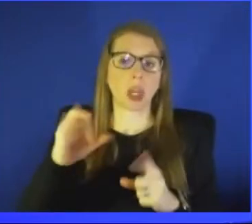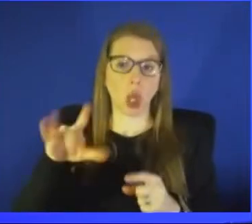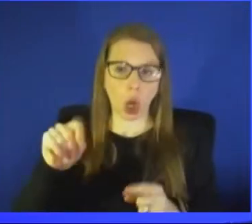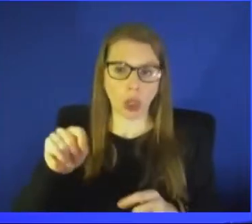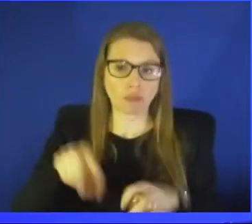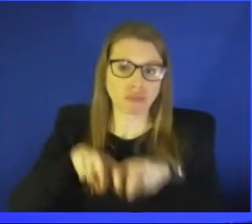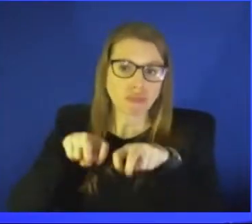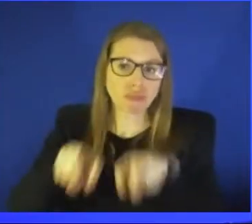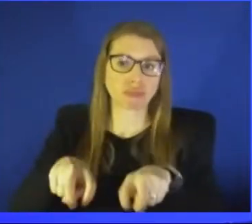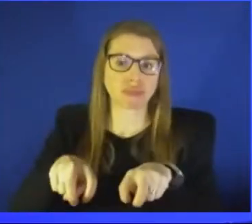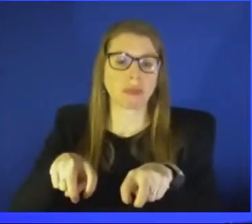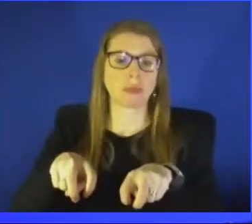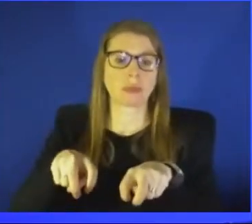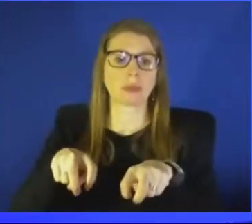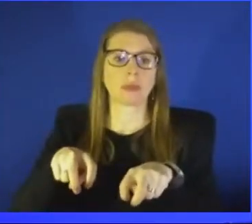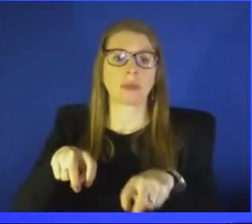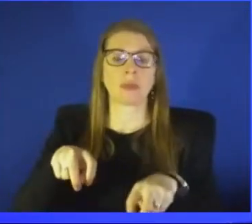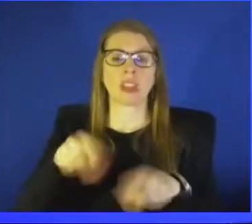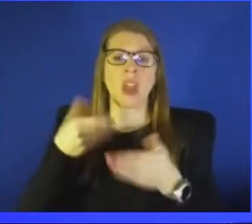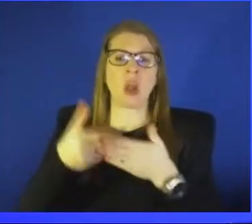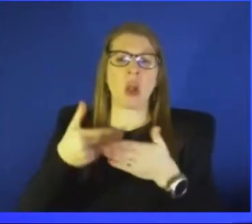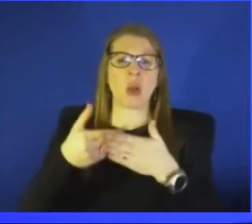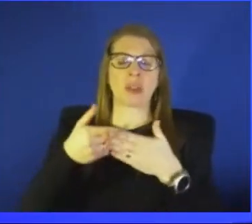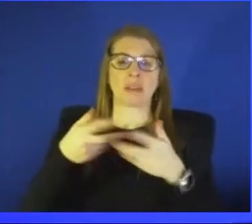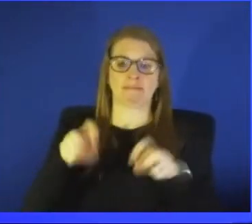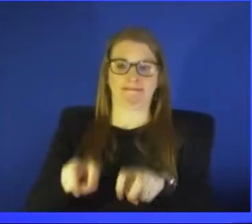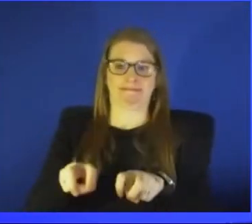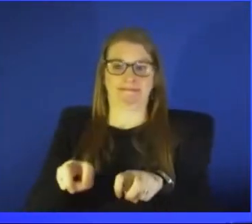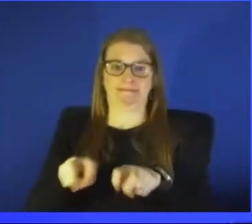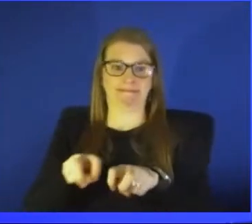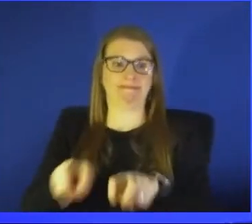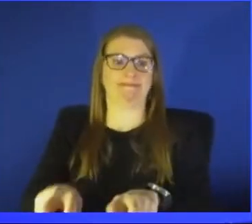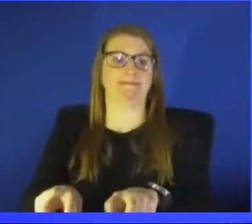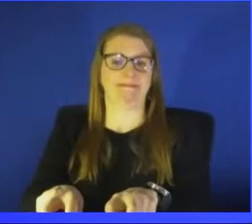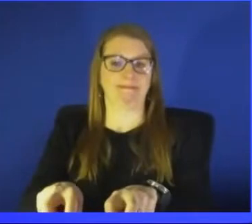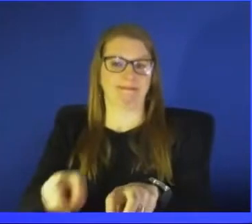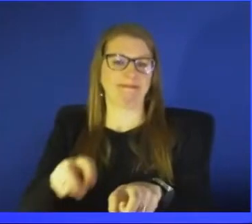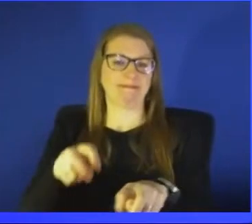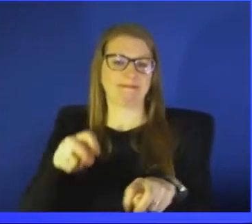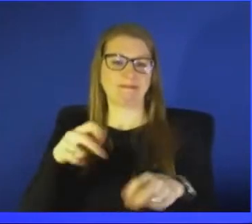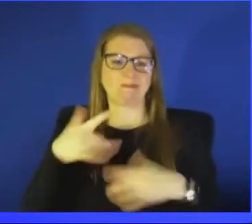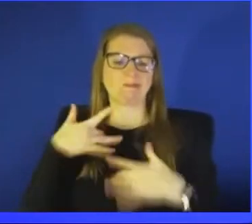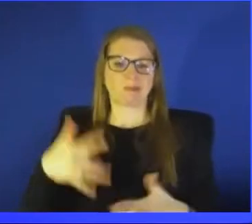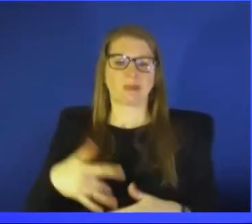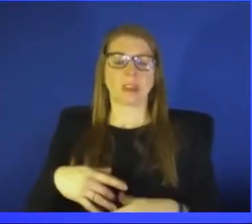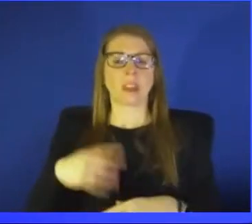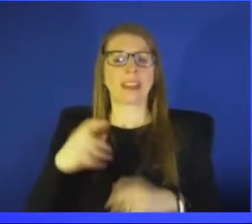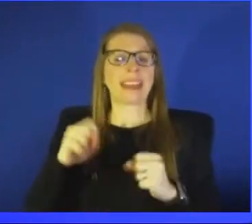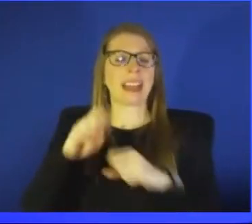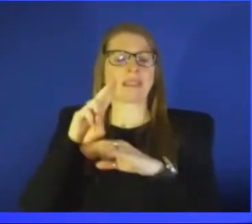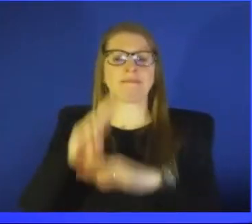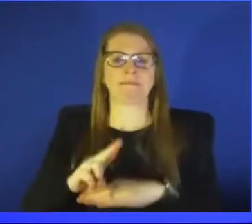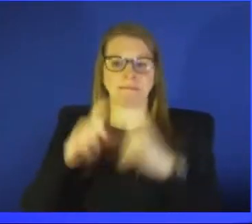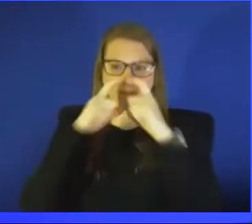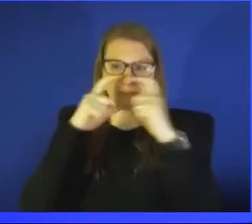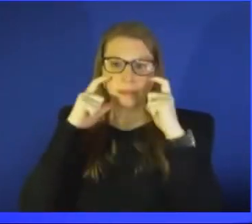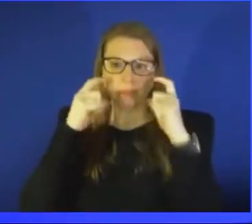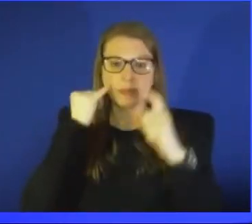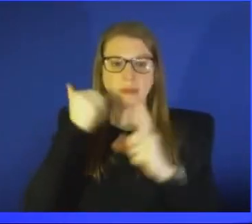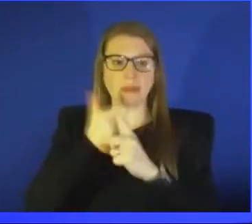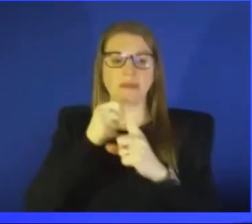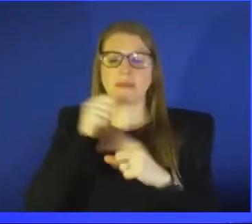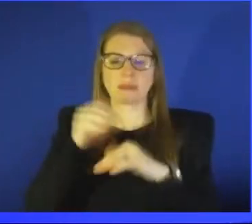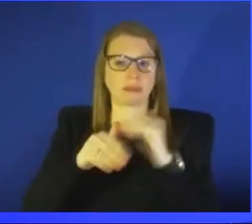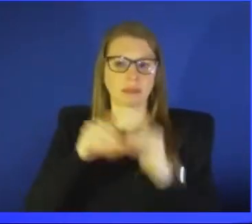cart close to somebody doing that. You certainly can always wear a mask. If you ever feel uncomfortable, you can always still wear